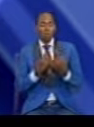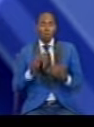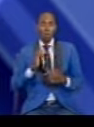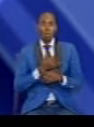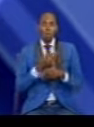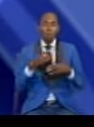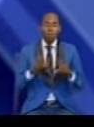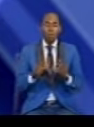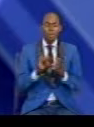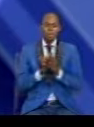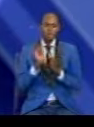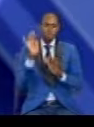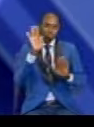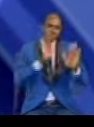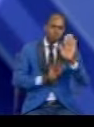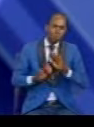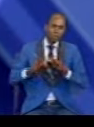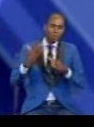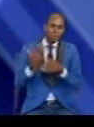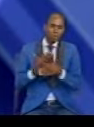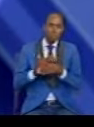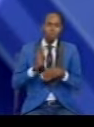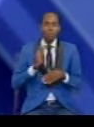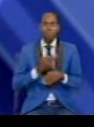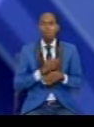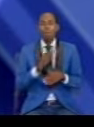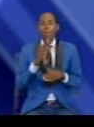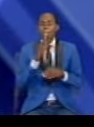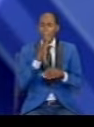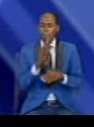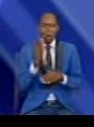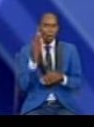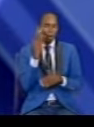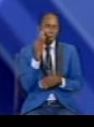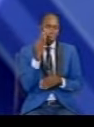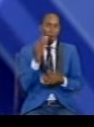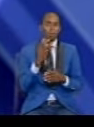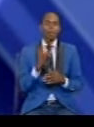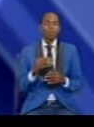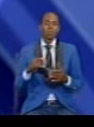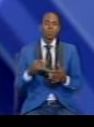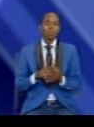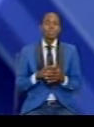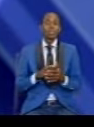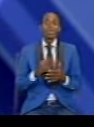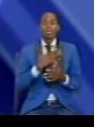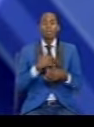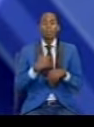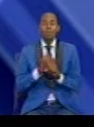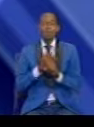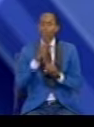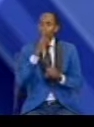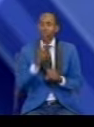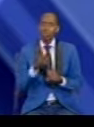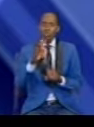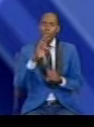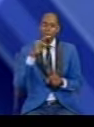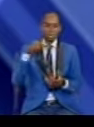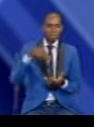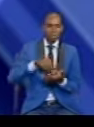will trouble us, that want to trouble us. Beware and make sure you are standing on the